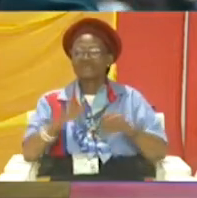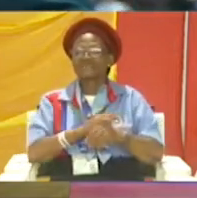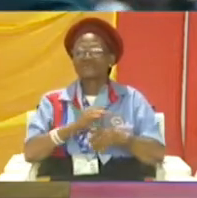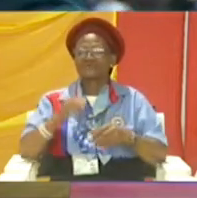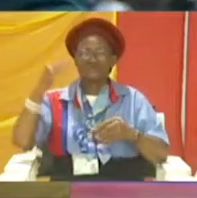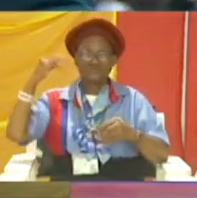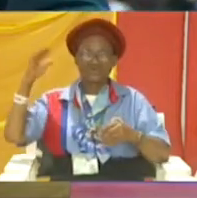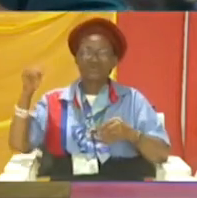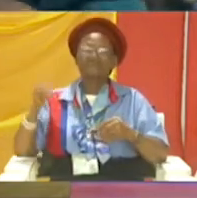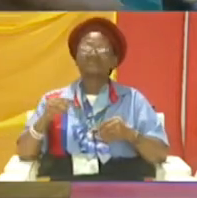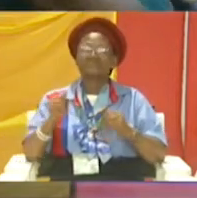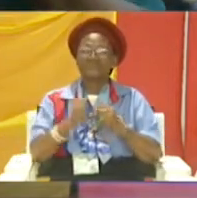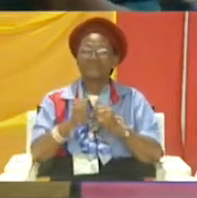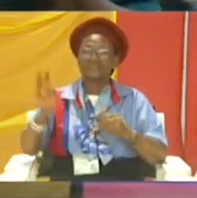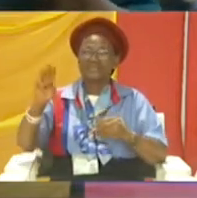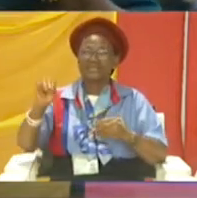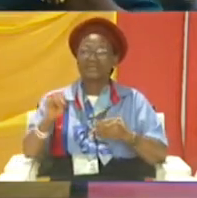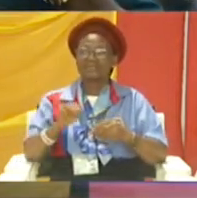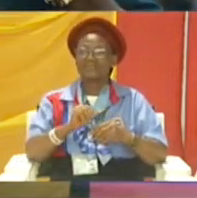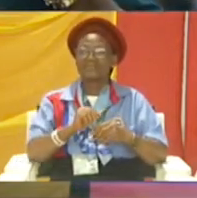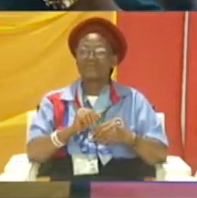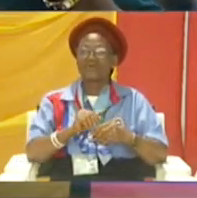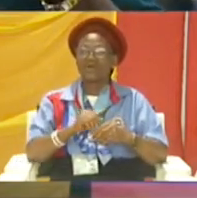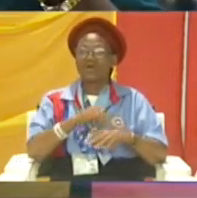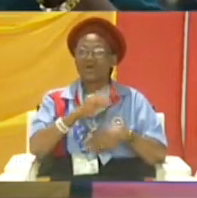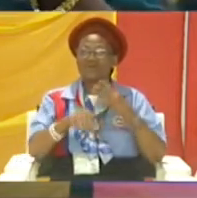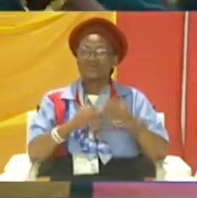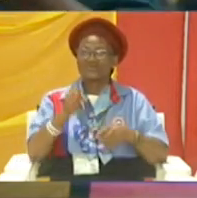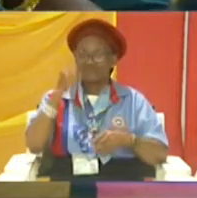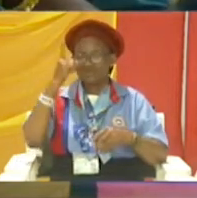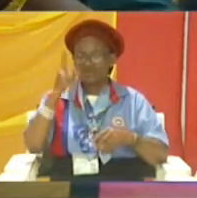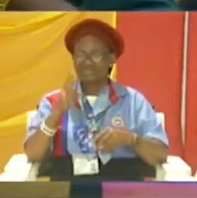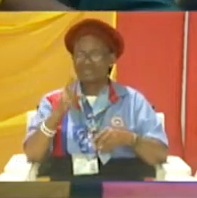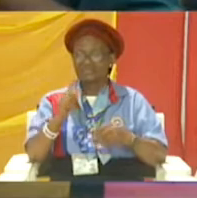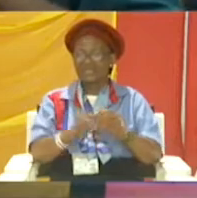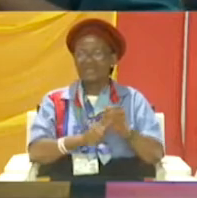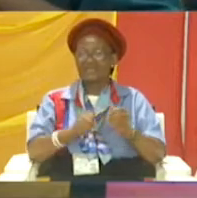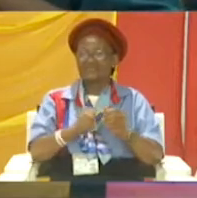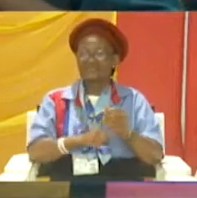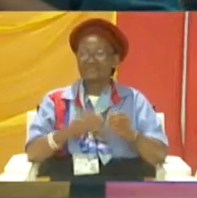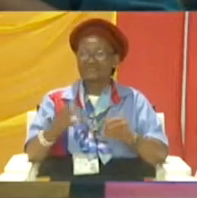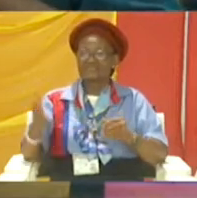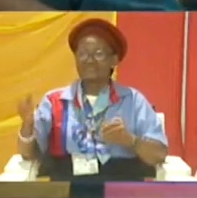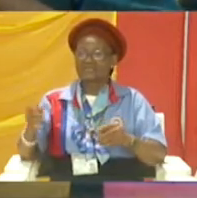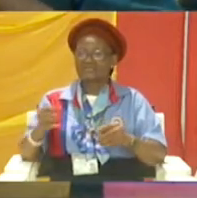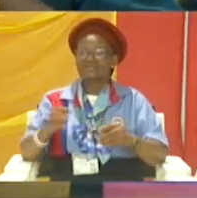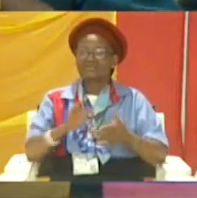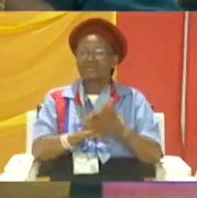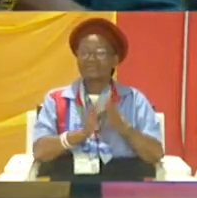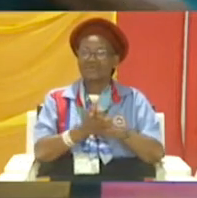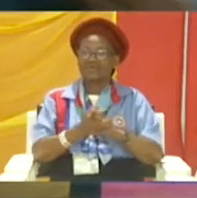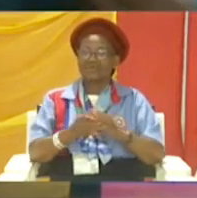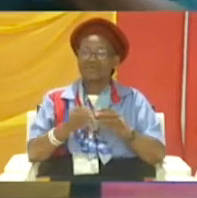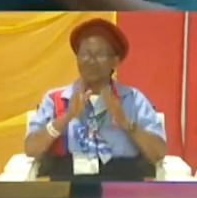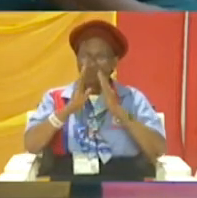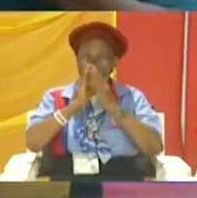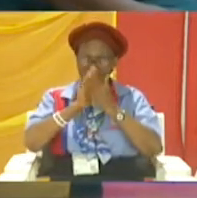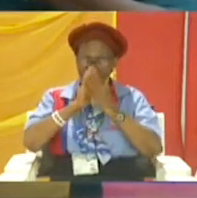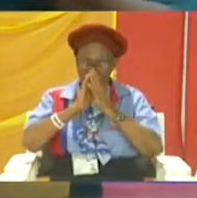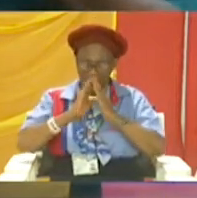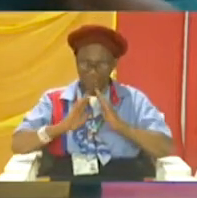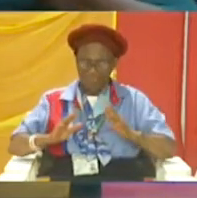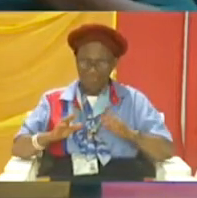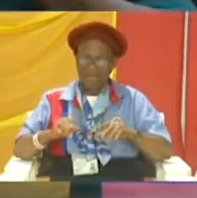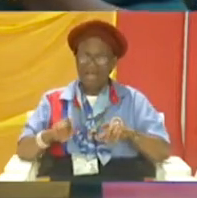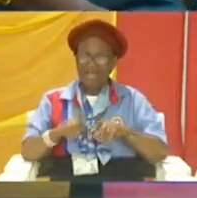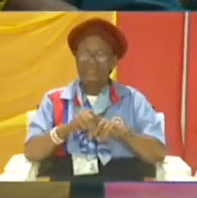And all of a sudden, everything became quiet. As if somebody